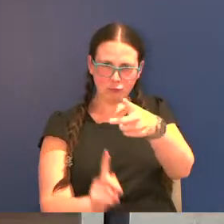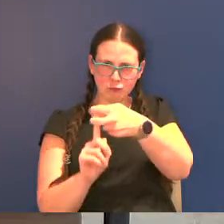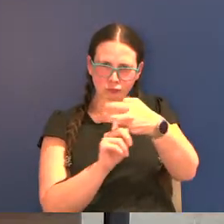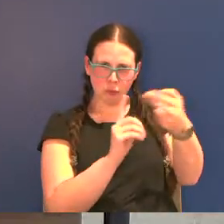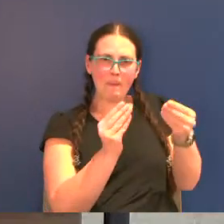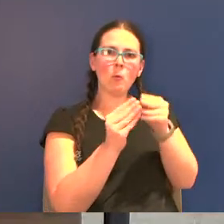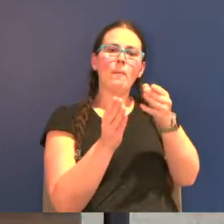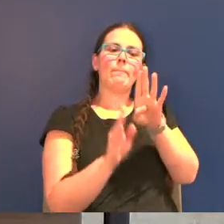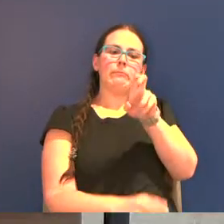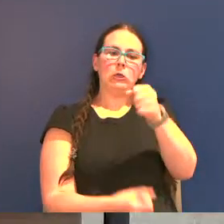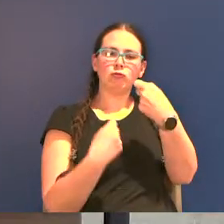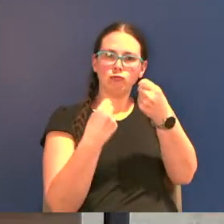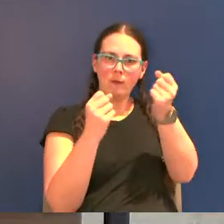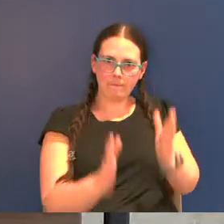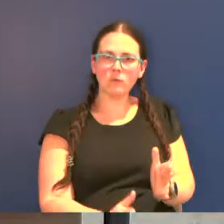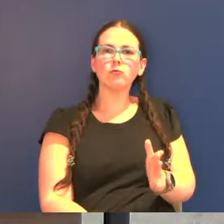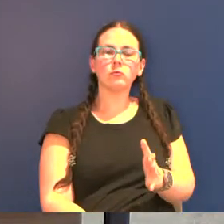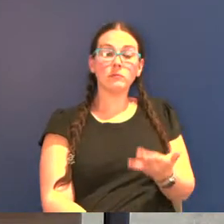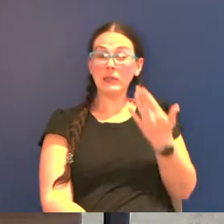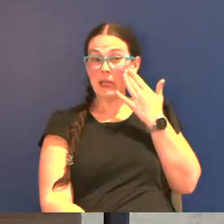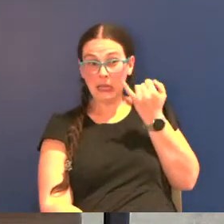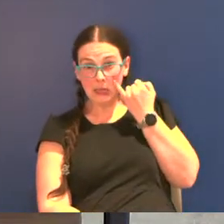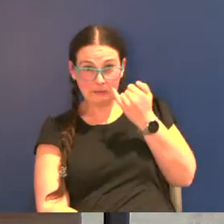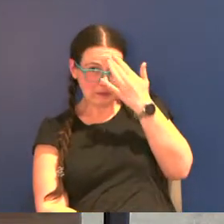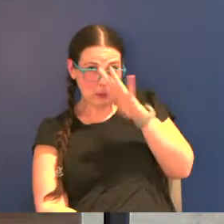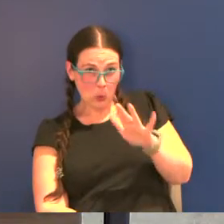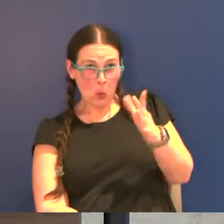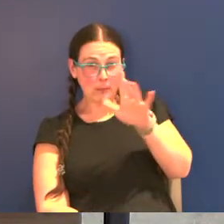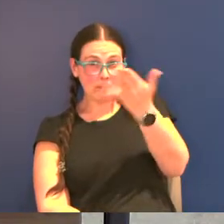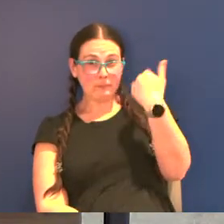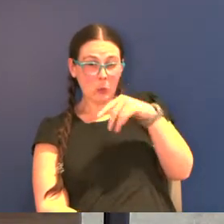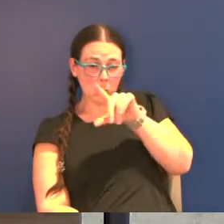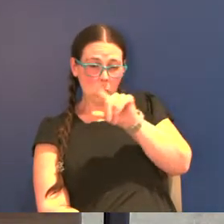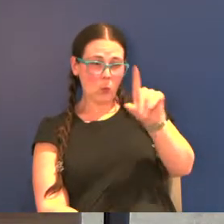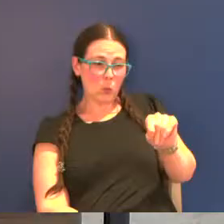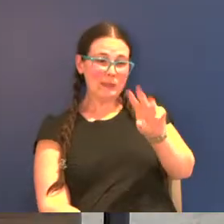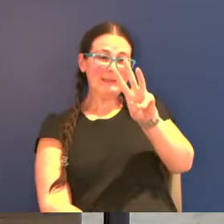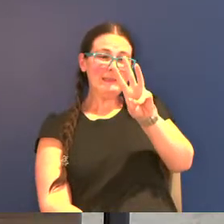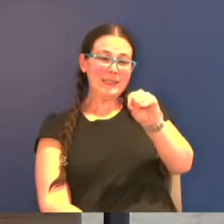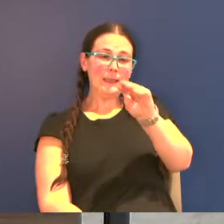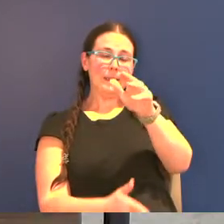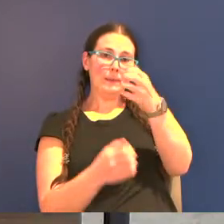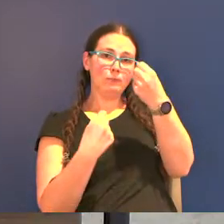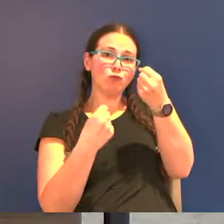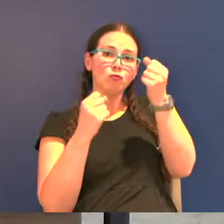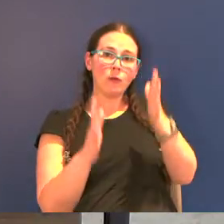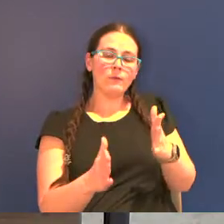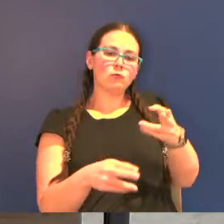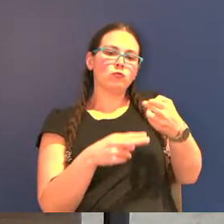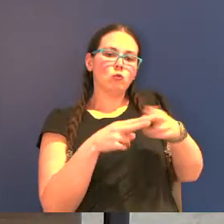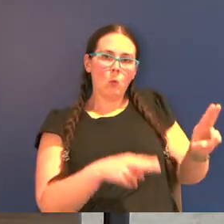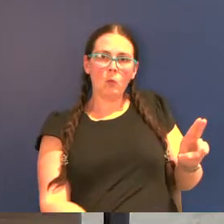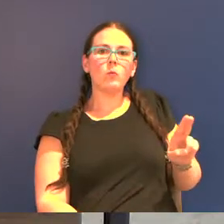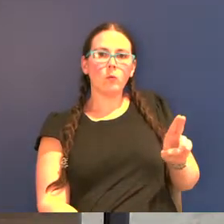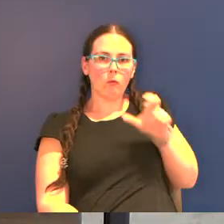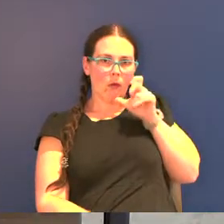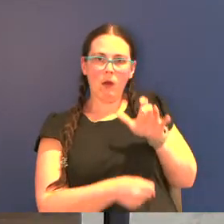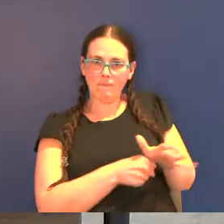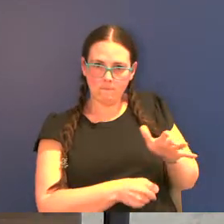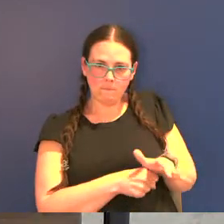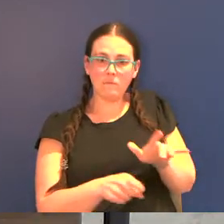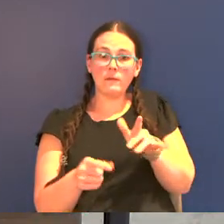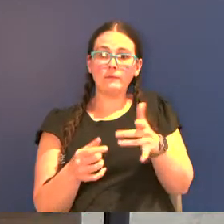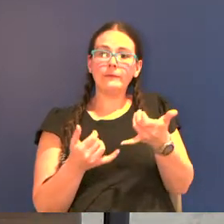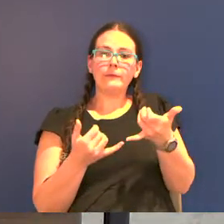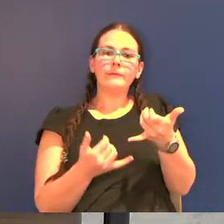if y'all didn't know, in 2020, we were 60 bus drivers short as a transportation department as a whole. Not myself, we were short 4 or